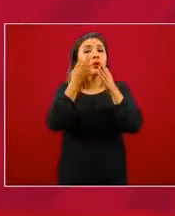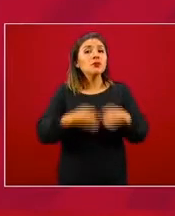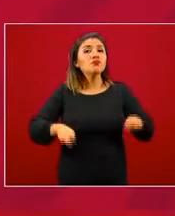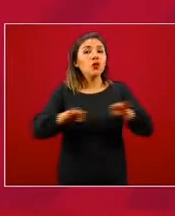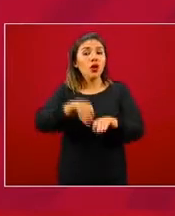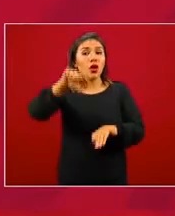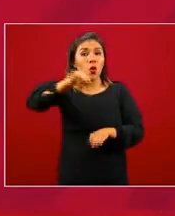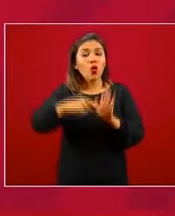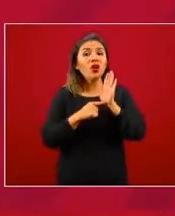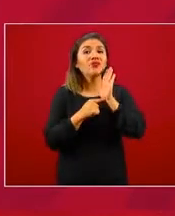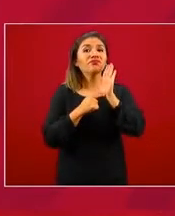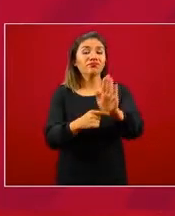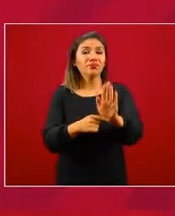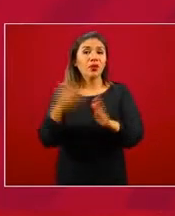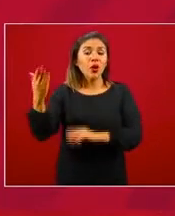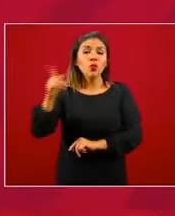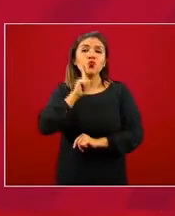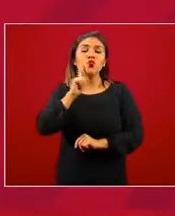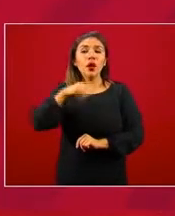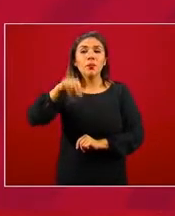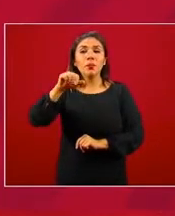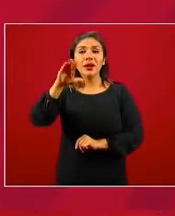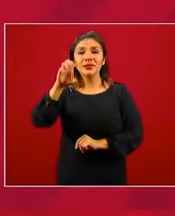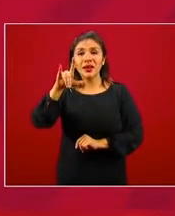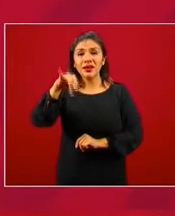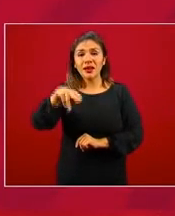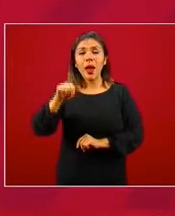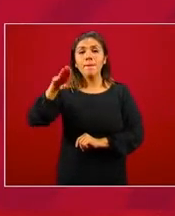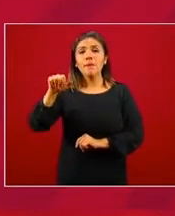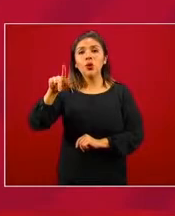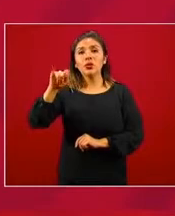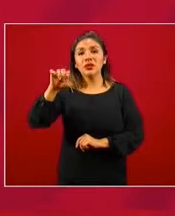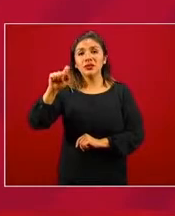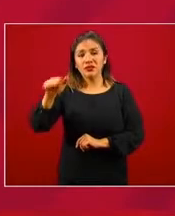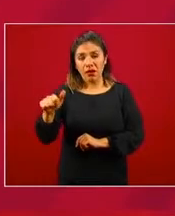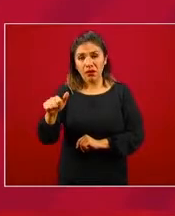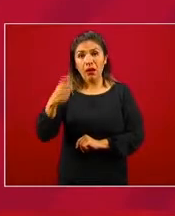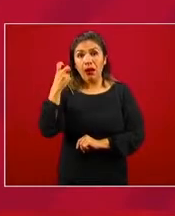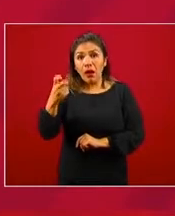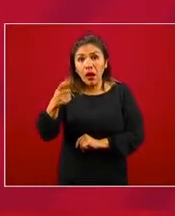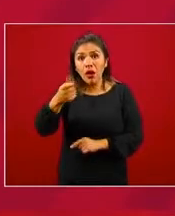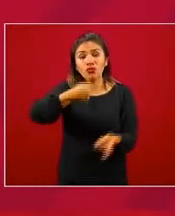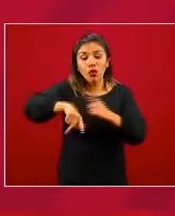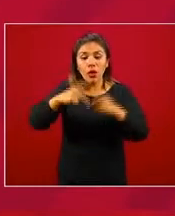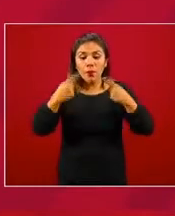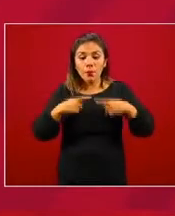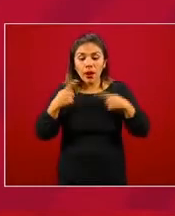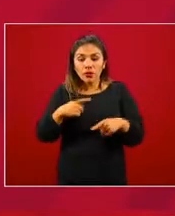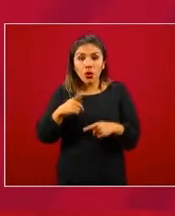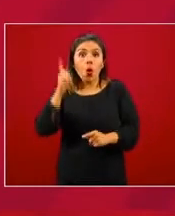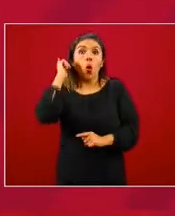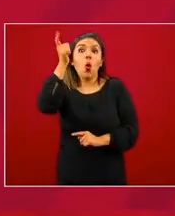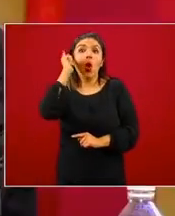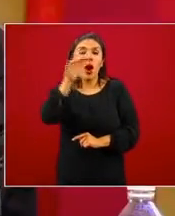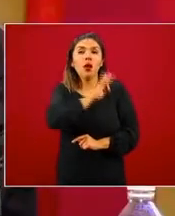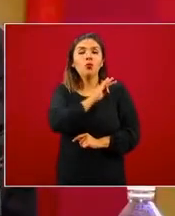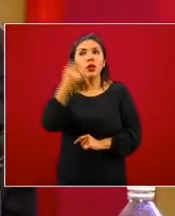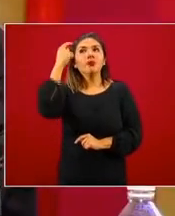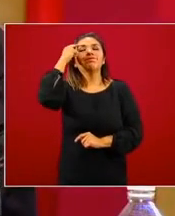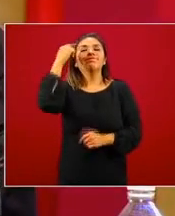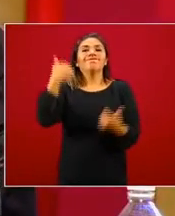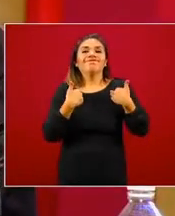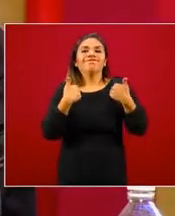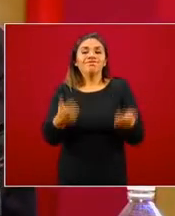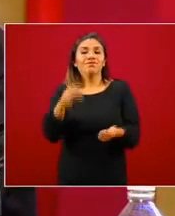it's extremely important to understand this message from Marcelina Bautista today. And we all need to